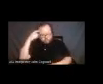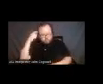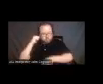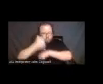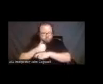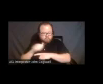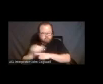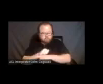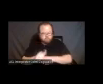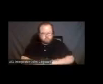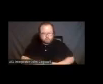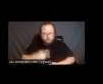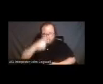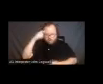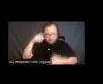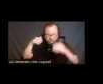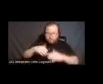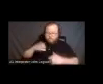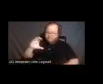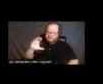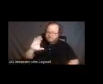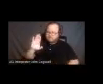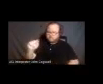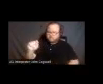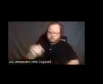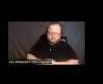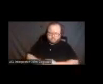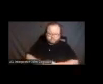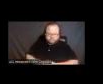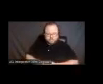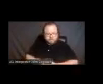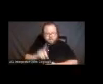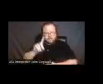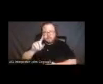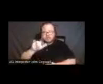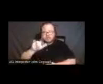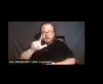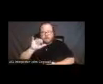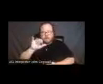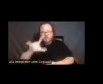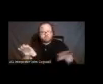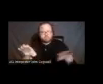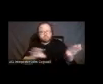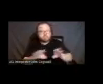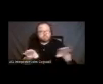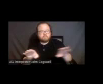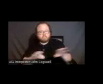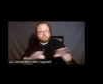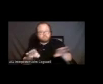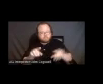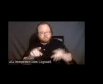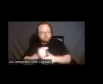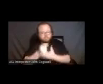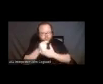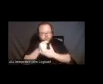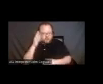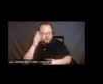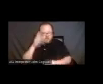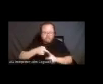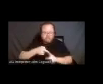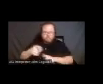trauma-focused CBT, dialectical behavioral therapy, and specialized training for our eating disordered